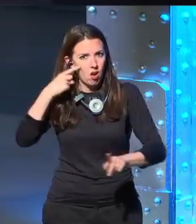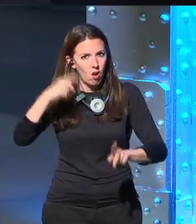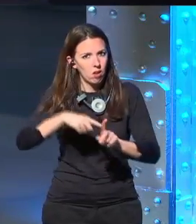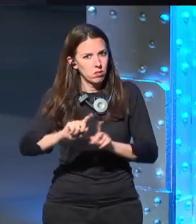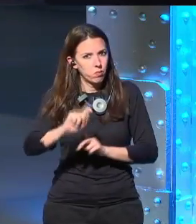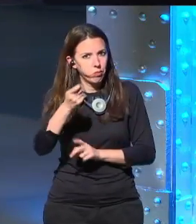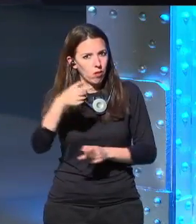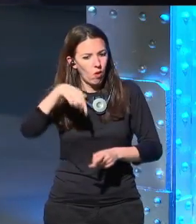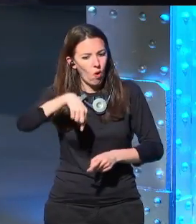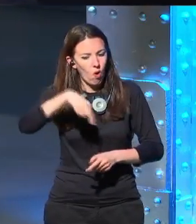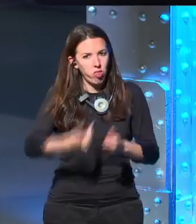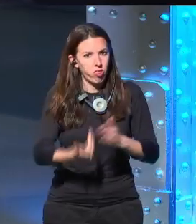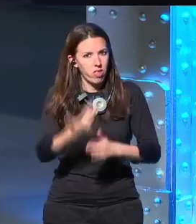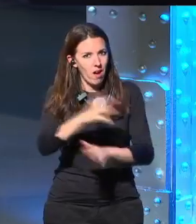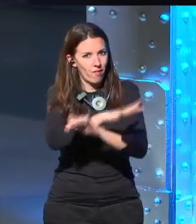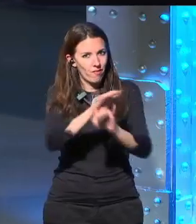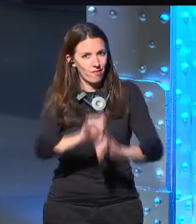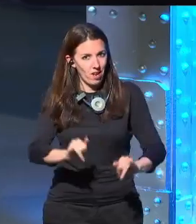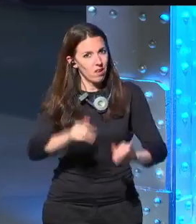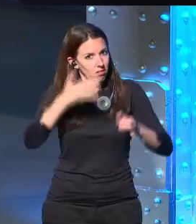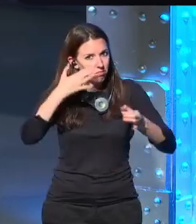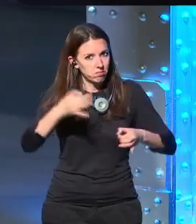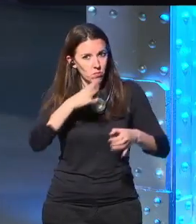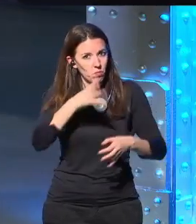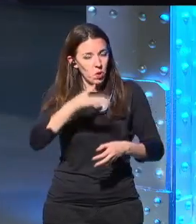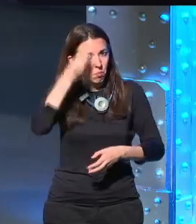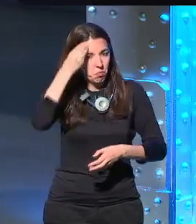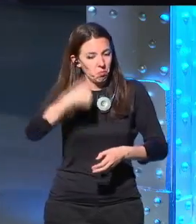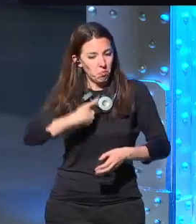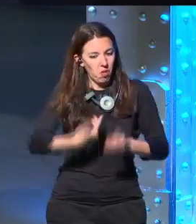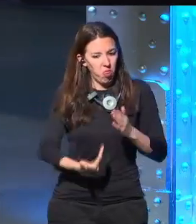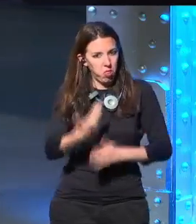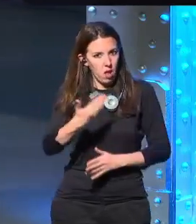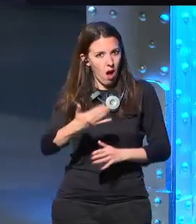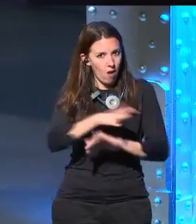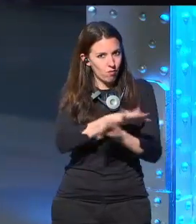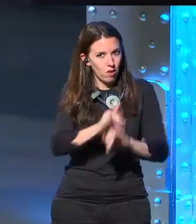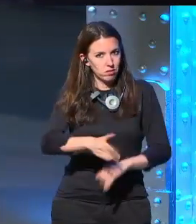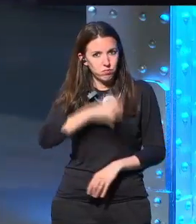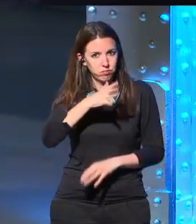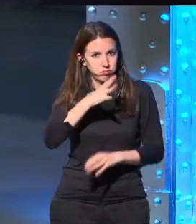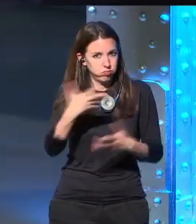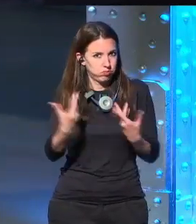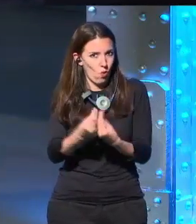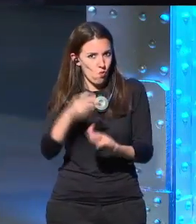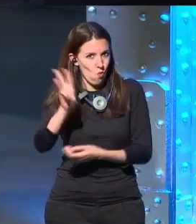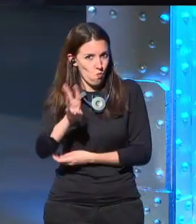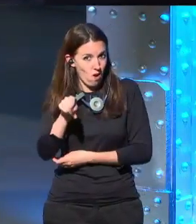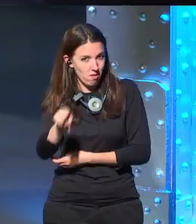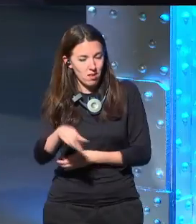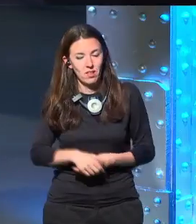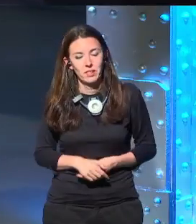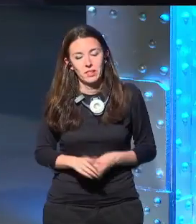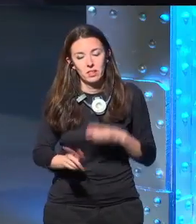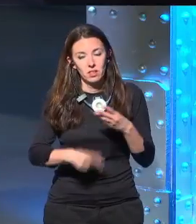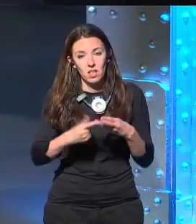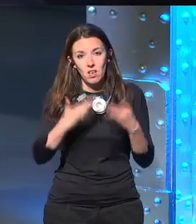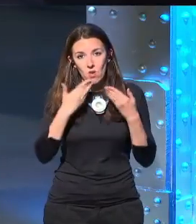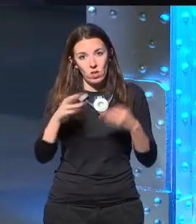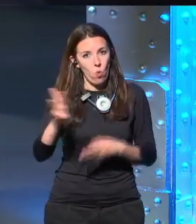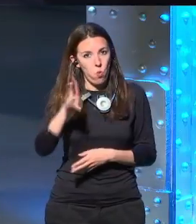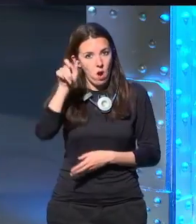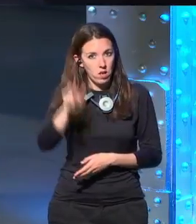in Spain, that worked very hard to make this real, to make this event. I'm having a fantastic day here with Walter,